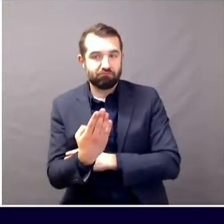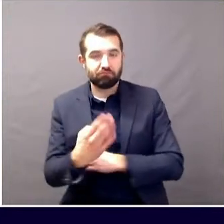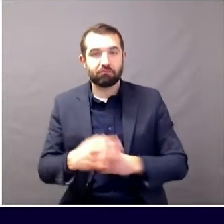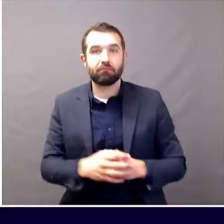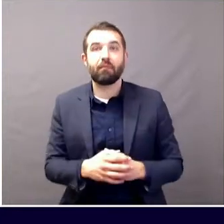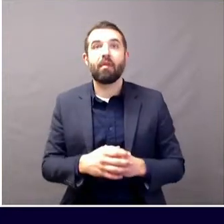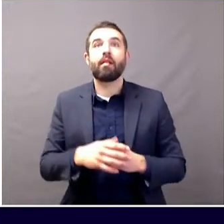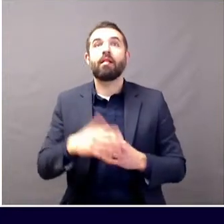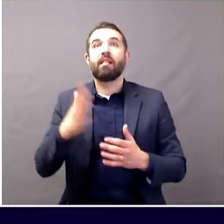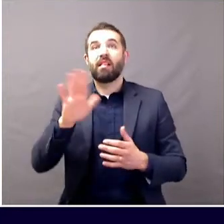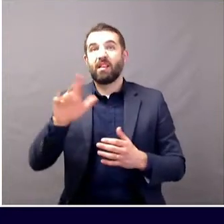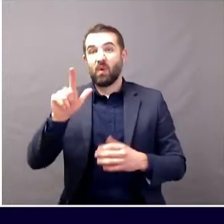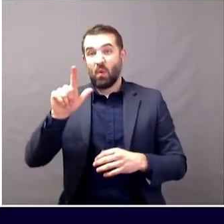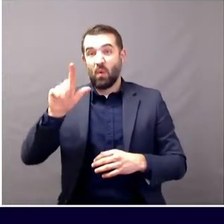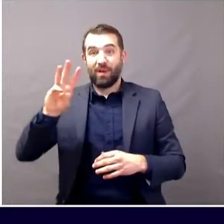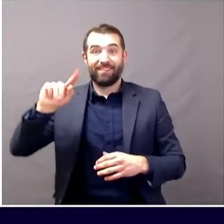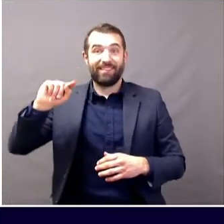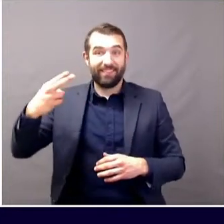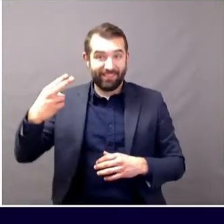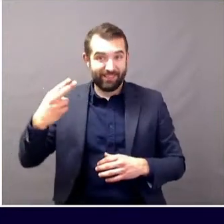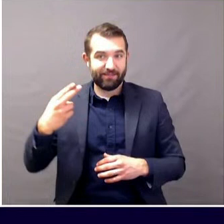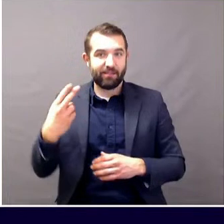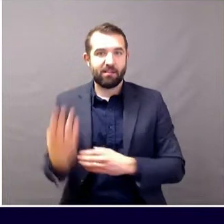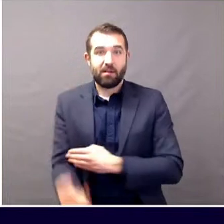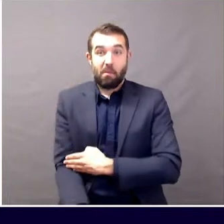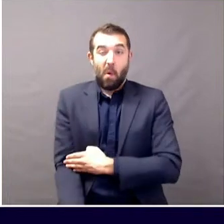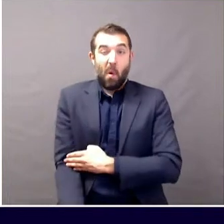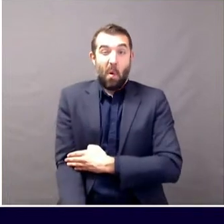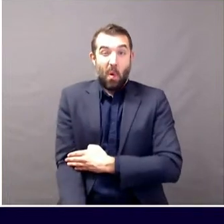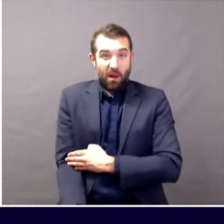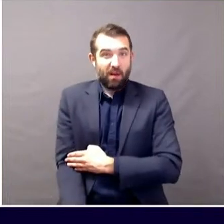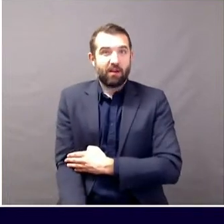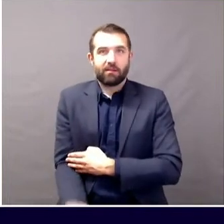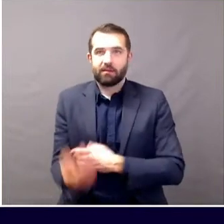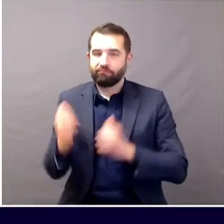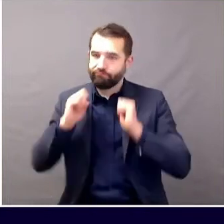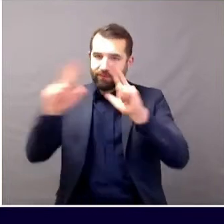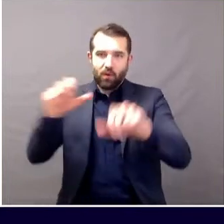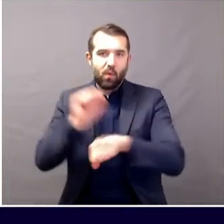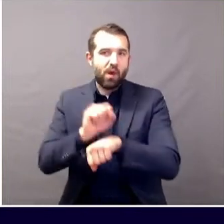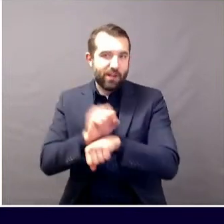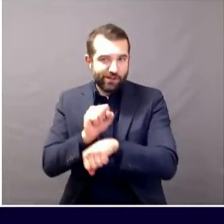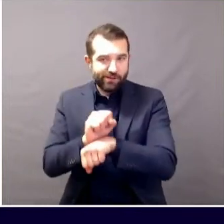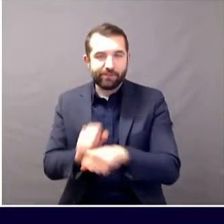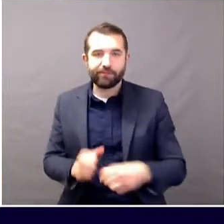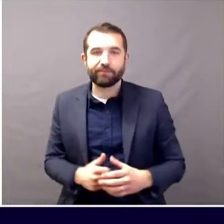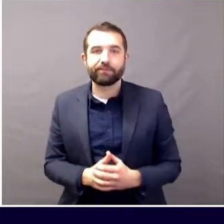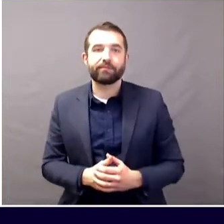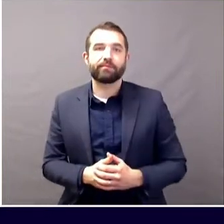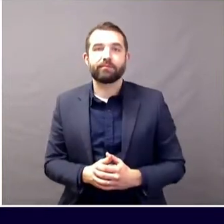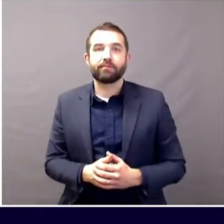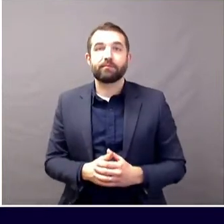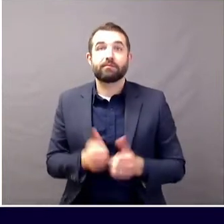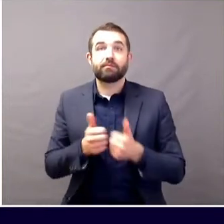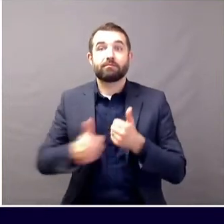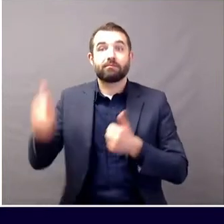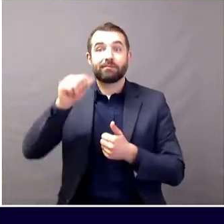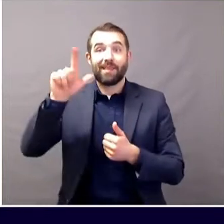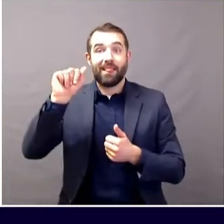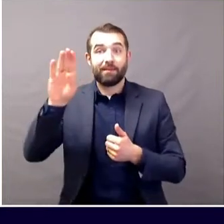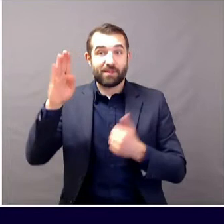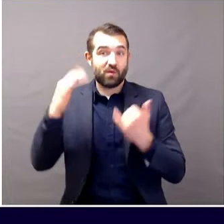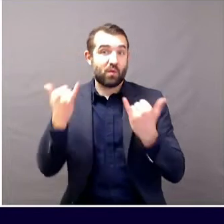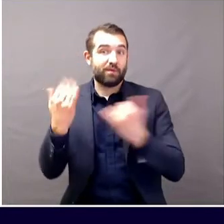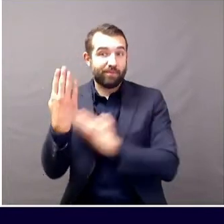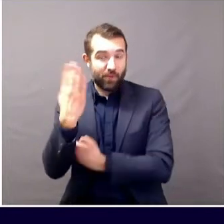were up, they were back at the lab. As of right now, in fact, I spoke with our lab director this morning. Because of the late night that they put